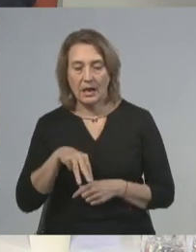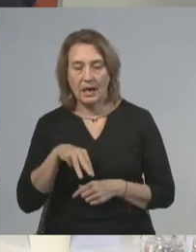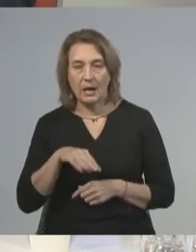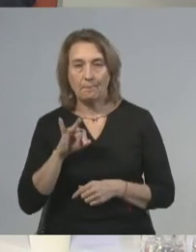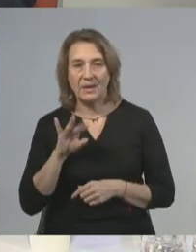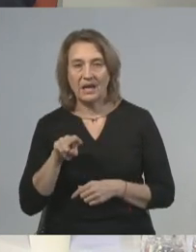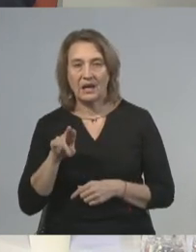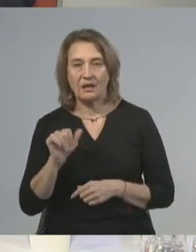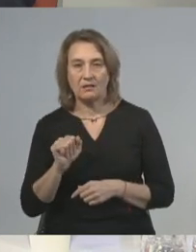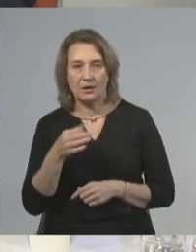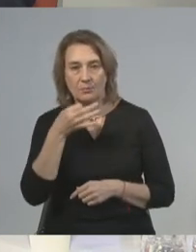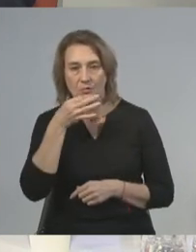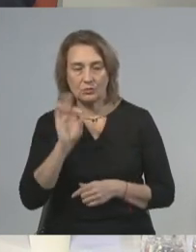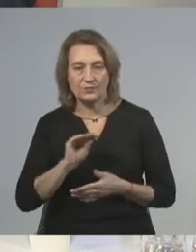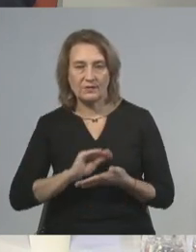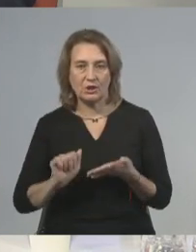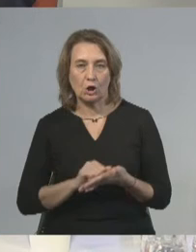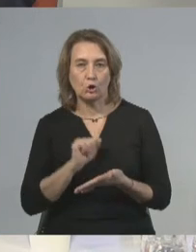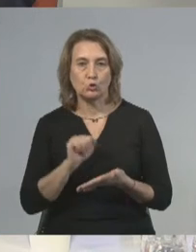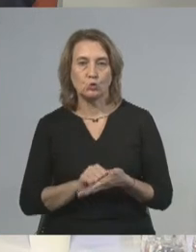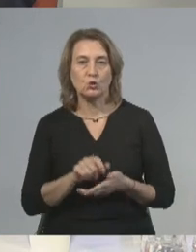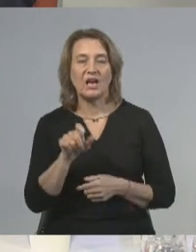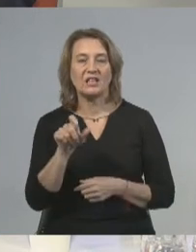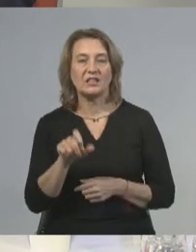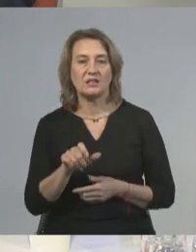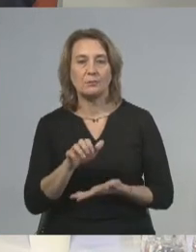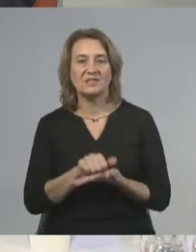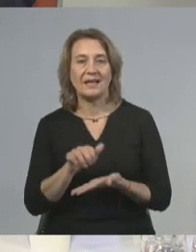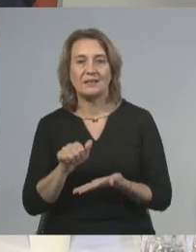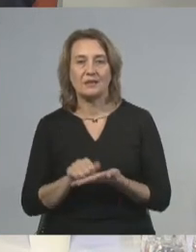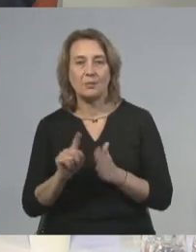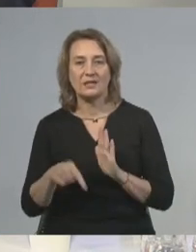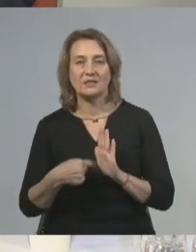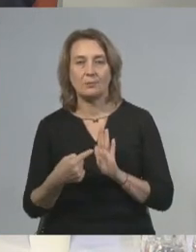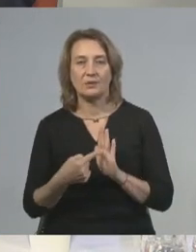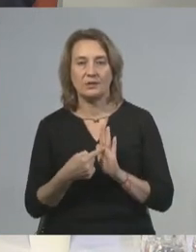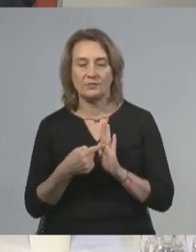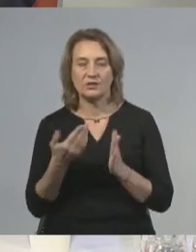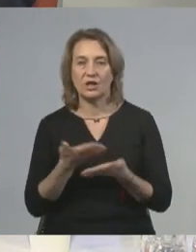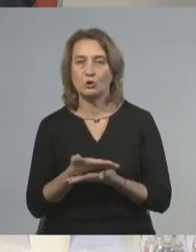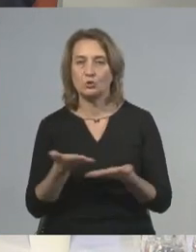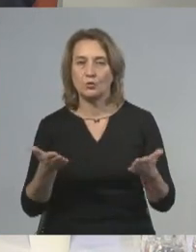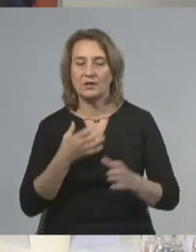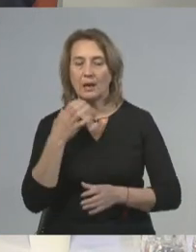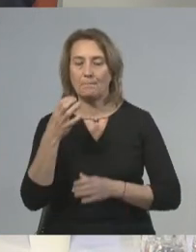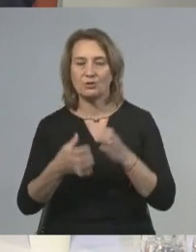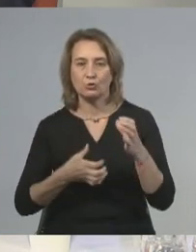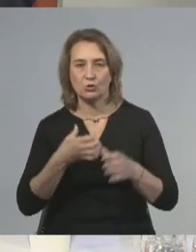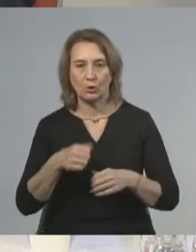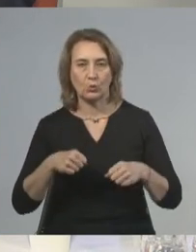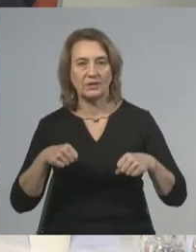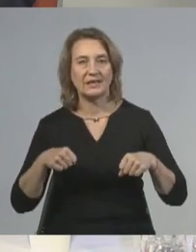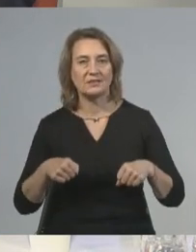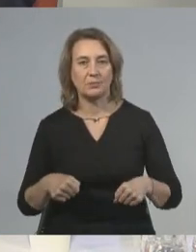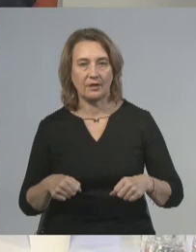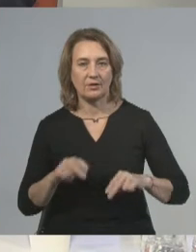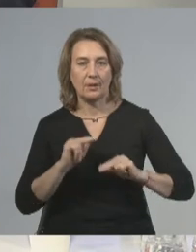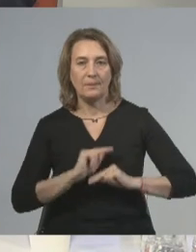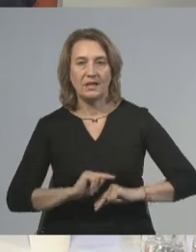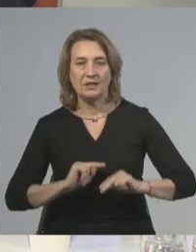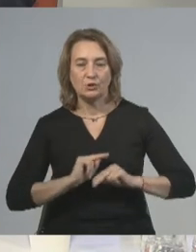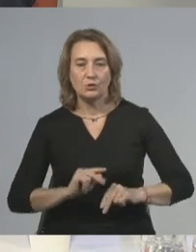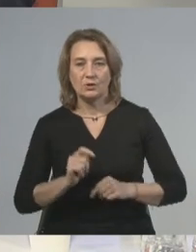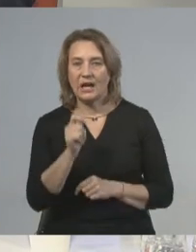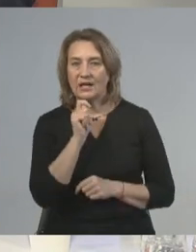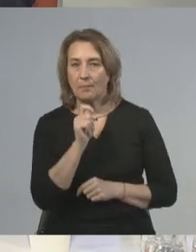about the experience from marina mila morales and